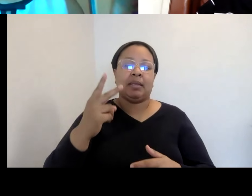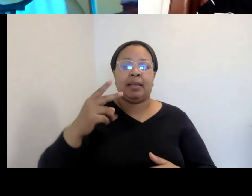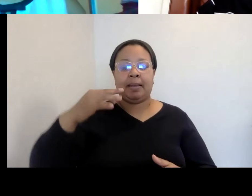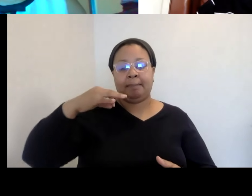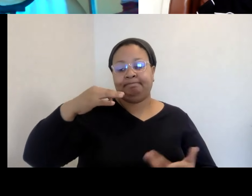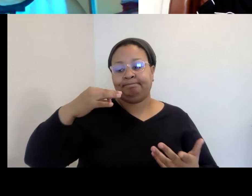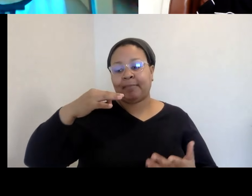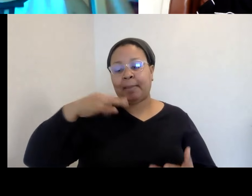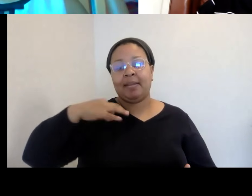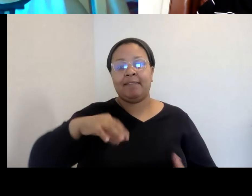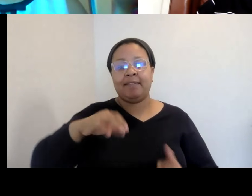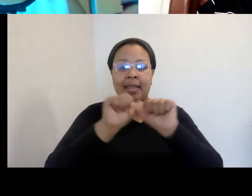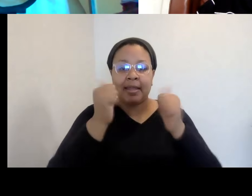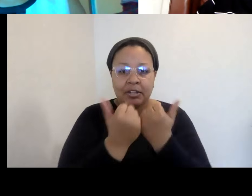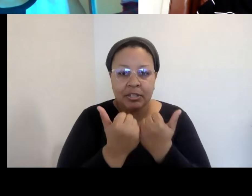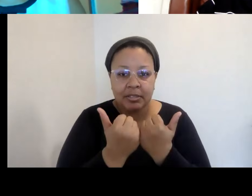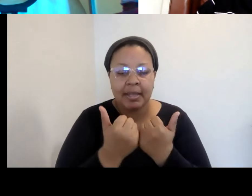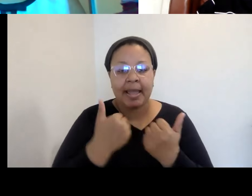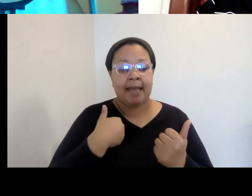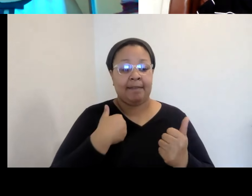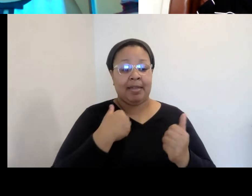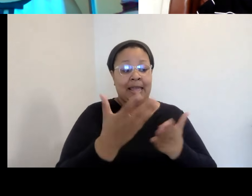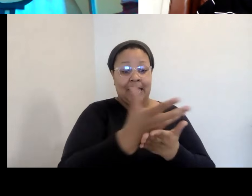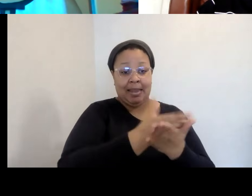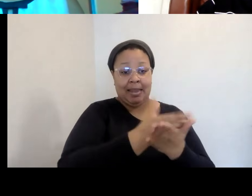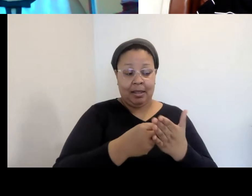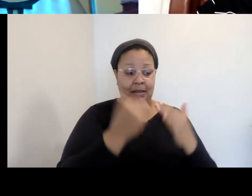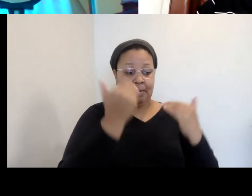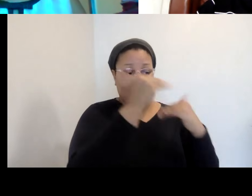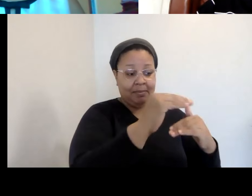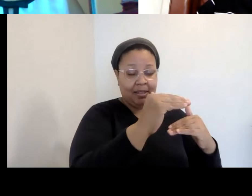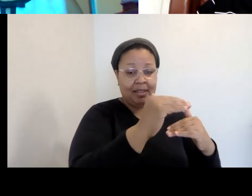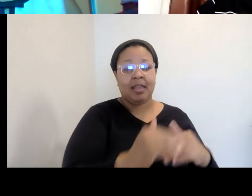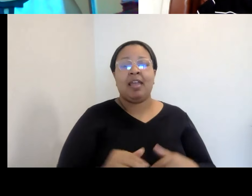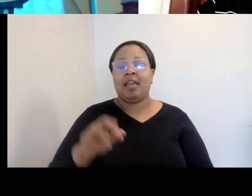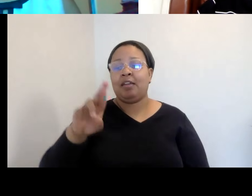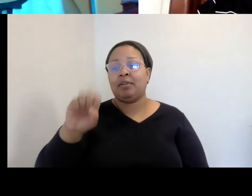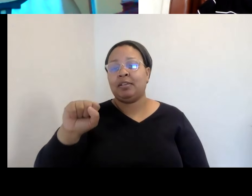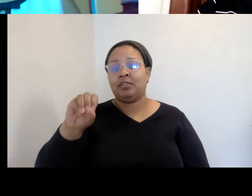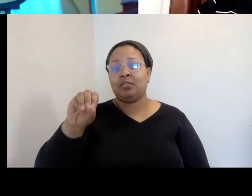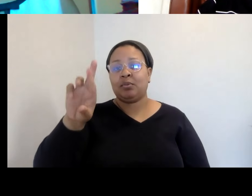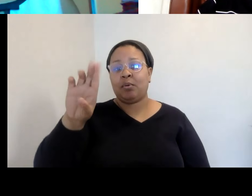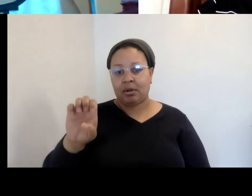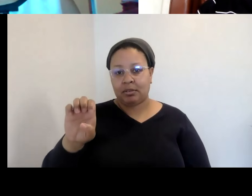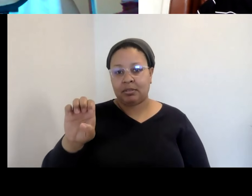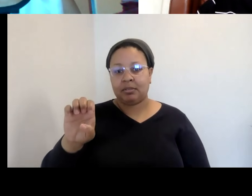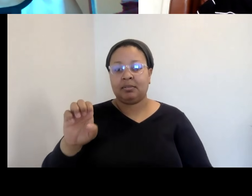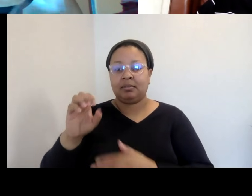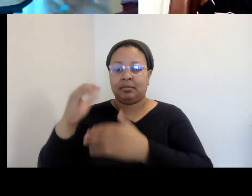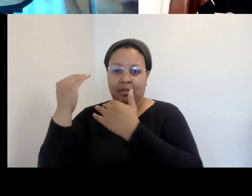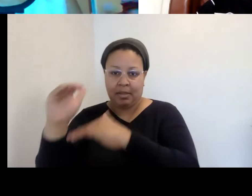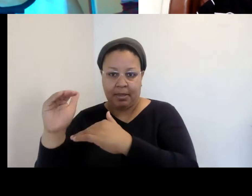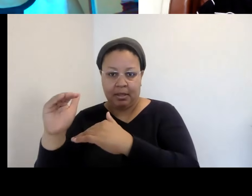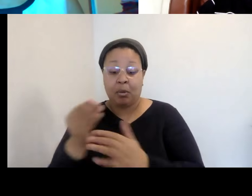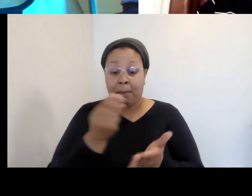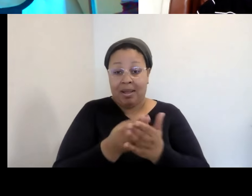you know, income threshold and they have a resource threshold. Money in an ABLE account is protected. So